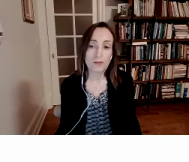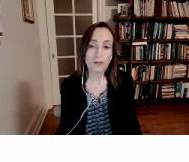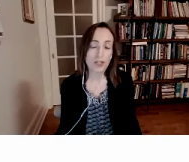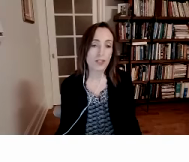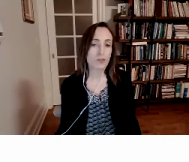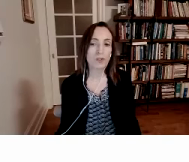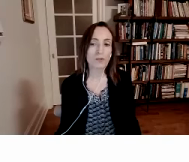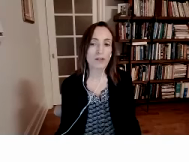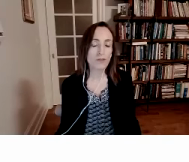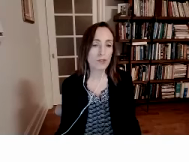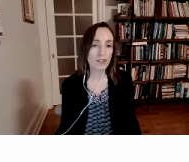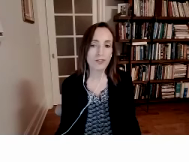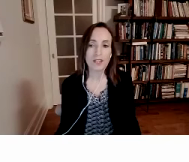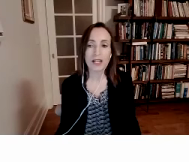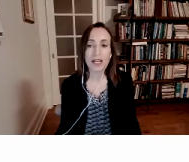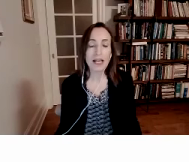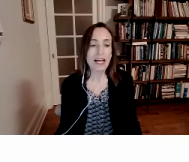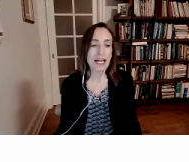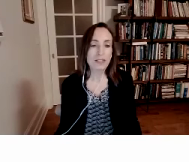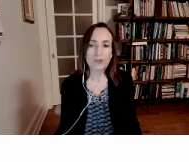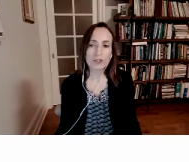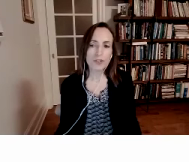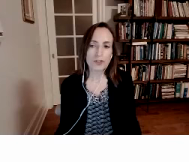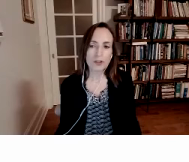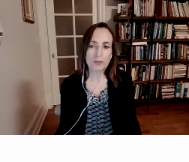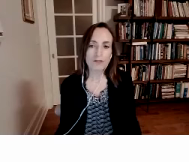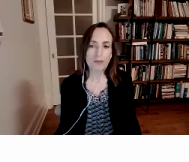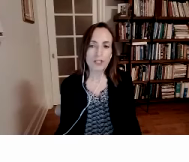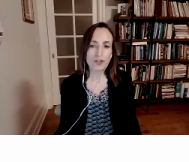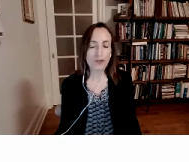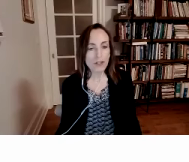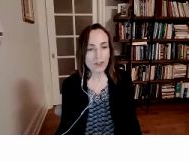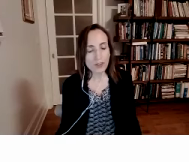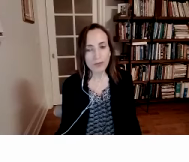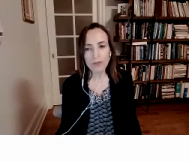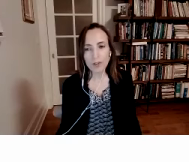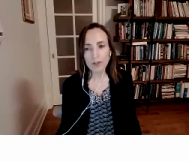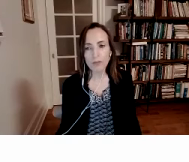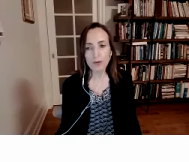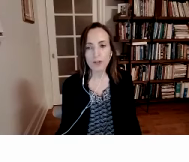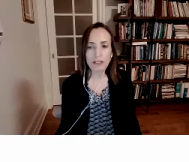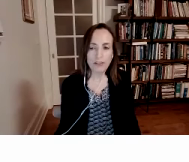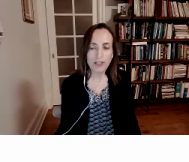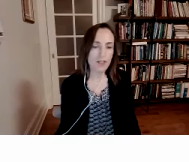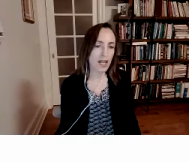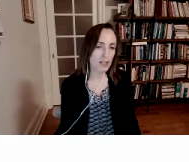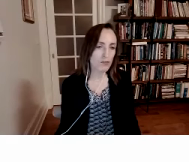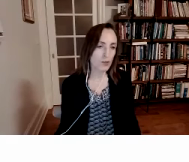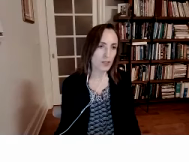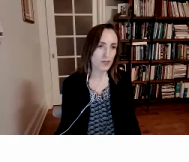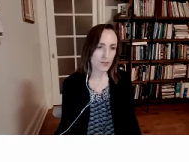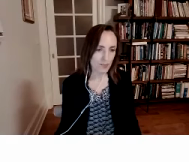greater information than a word without focus. And we use the term information structure to refer to both givenness